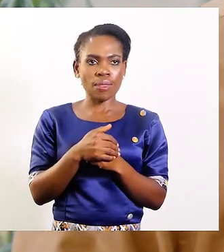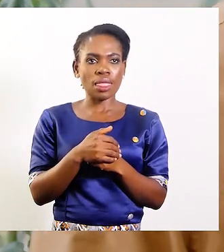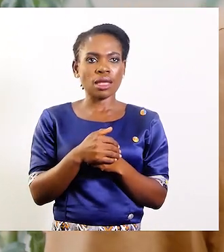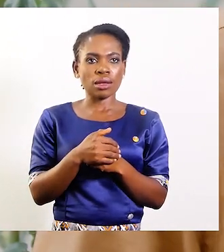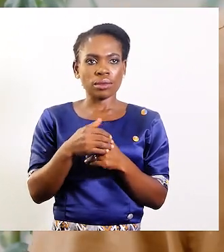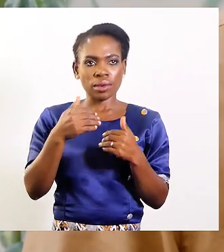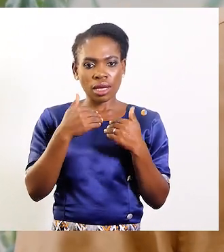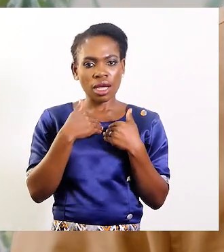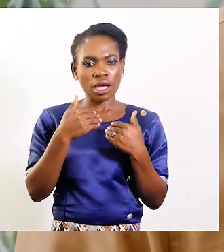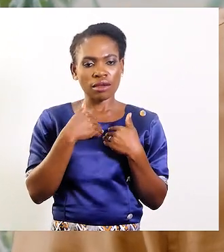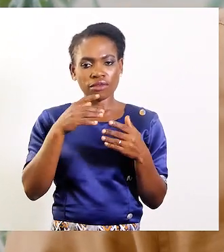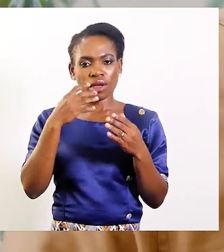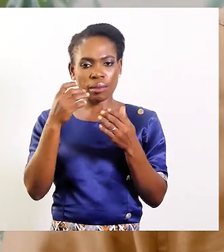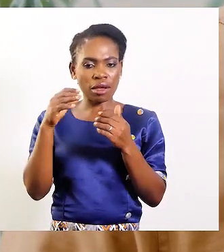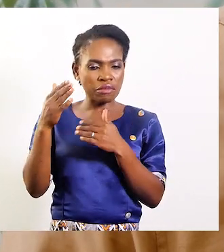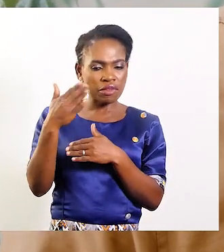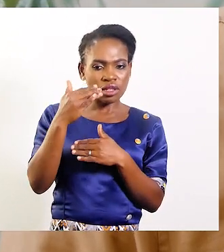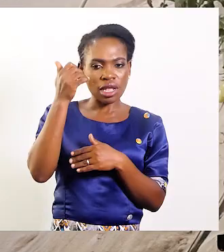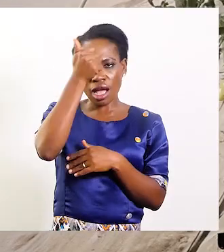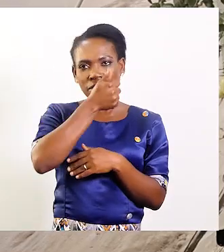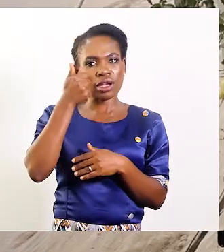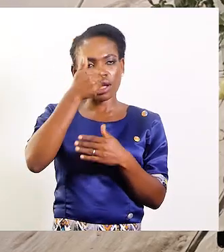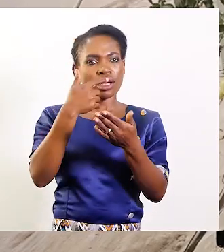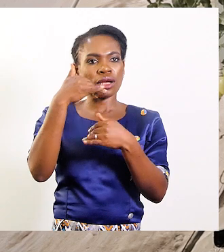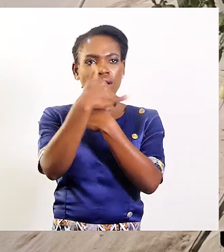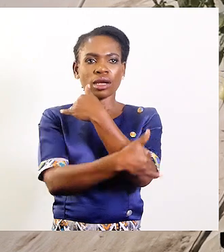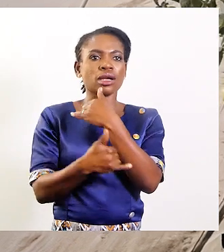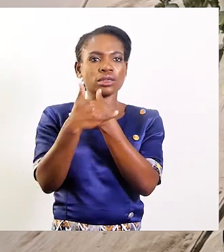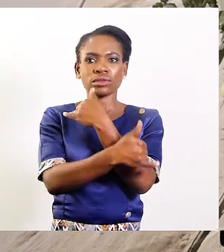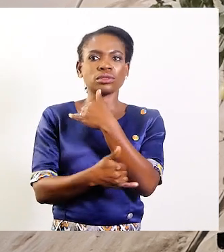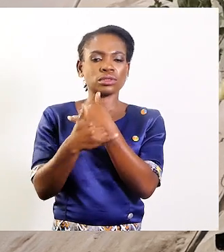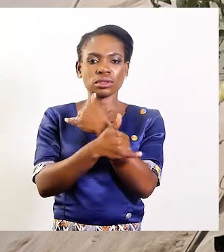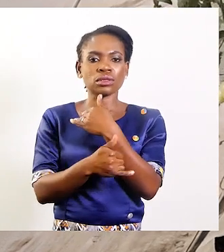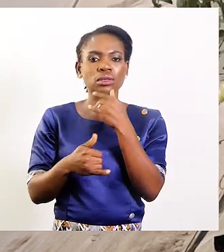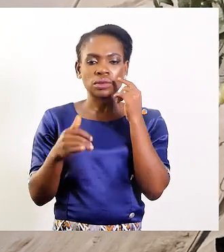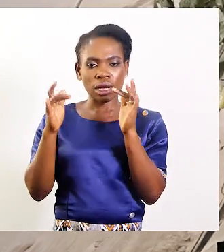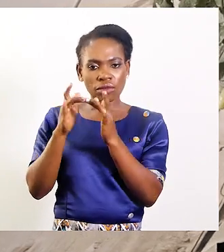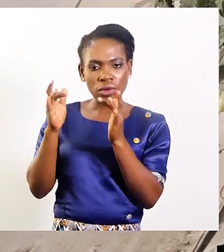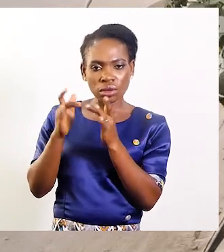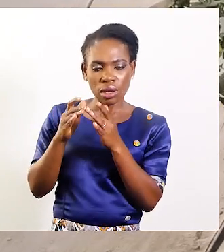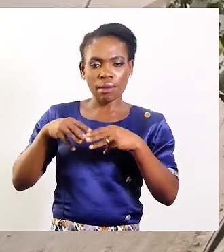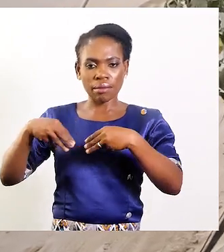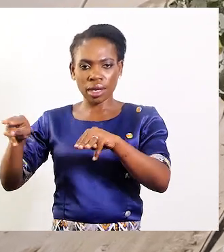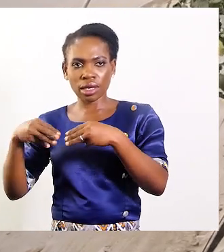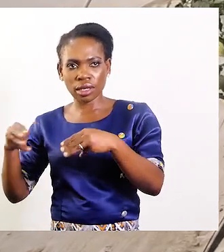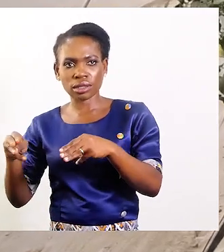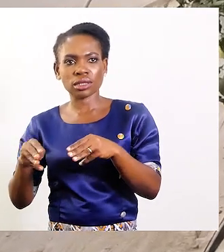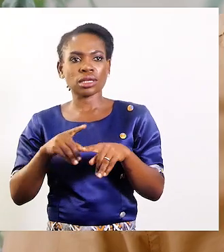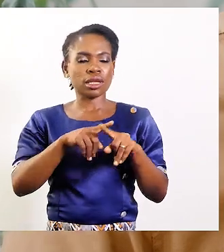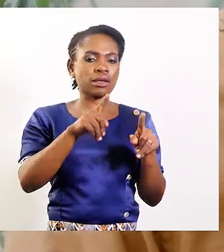in over 15 African countries. We do consultancy, market facilitation, we